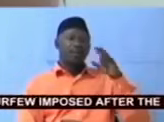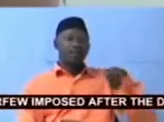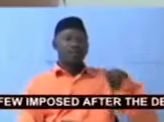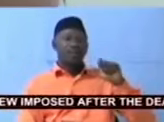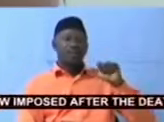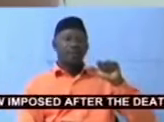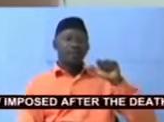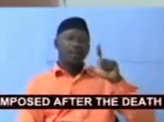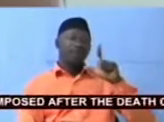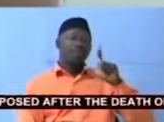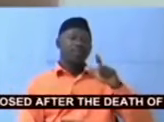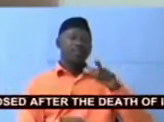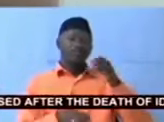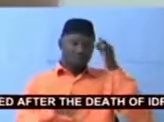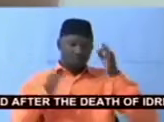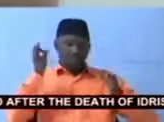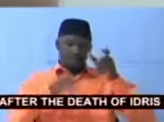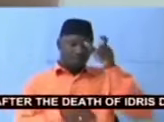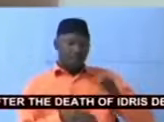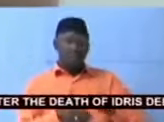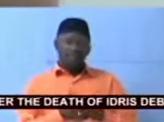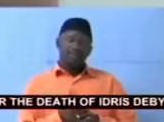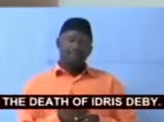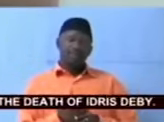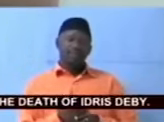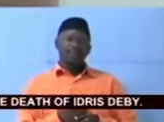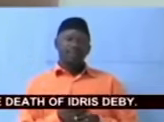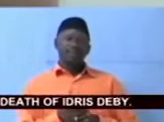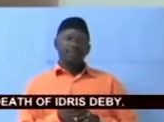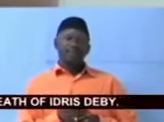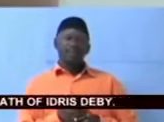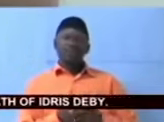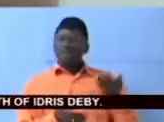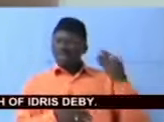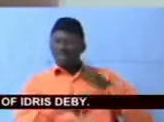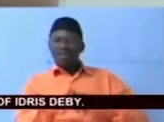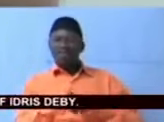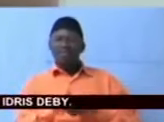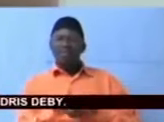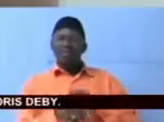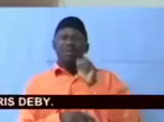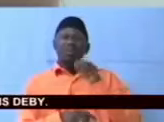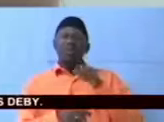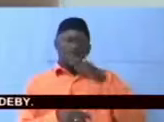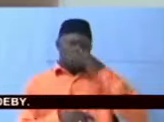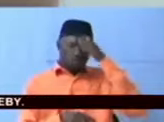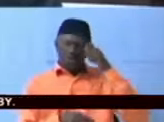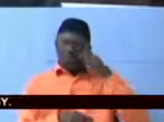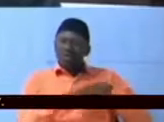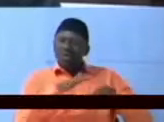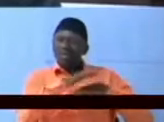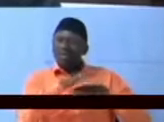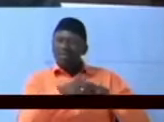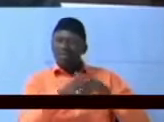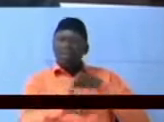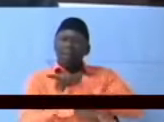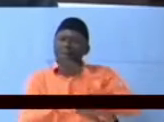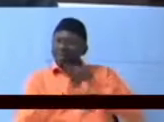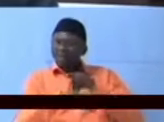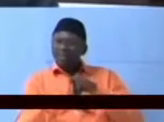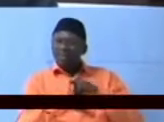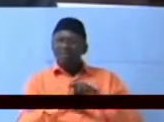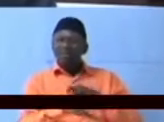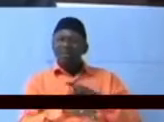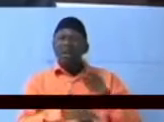induction entailed? Dañ ñu mëna wax nak nek bobu nga nekkon ci ron até kat bu mag bobu lan la umba. So when you are appointed as a